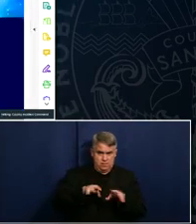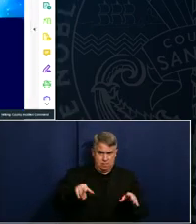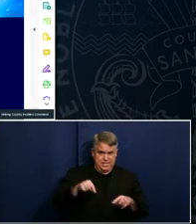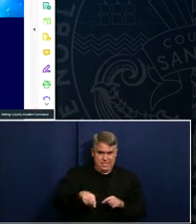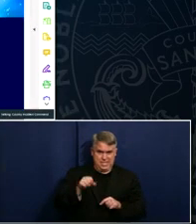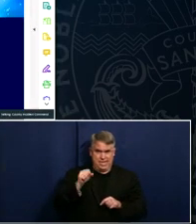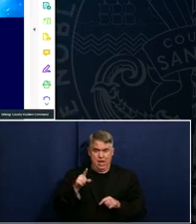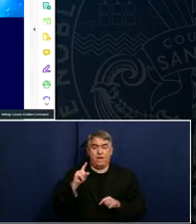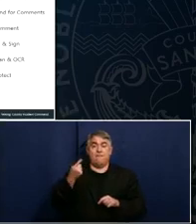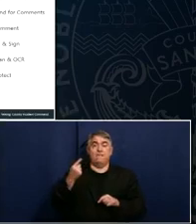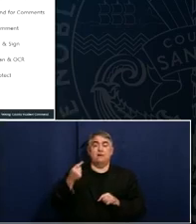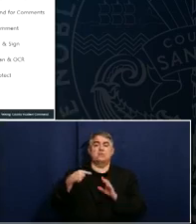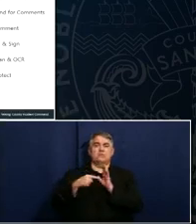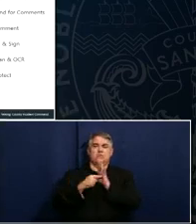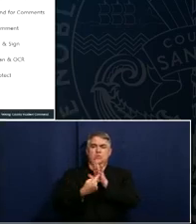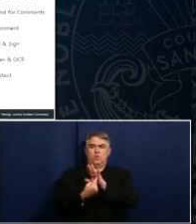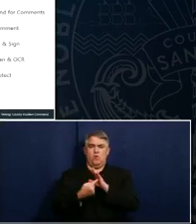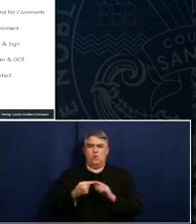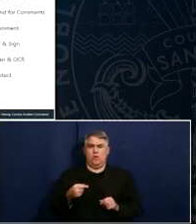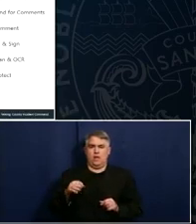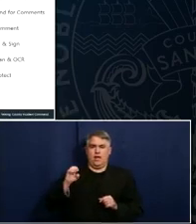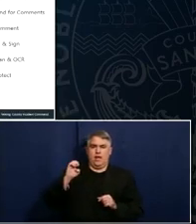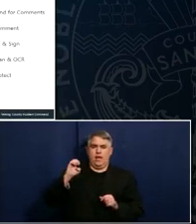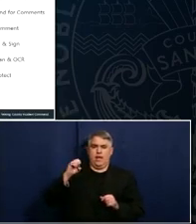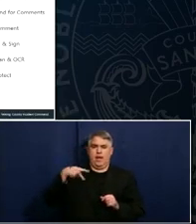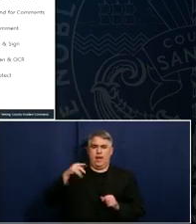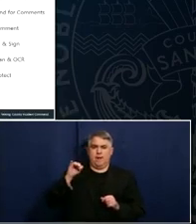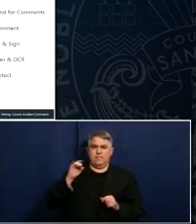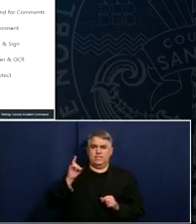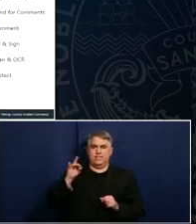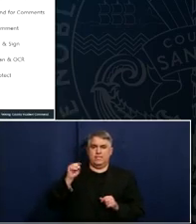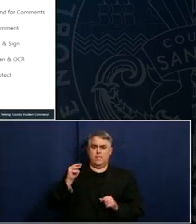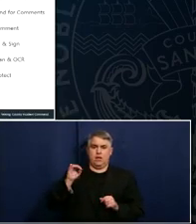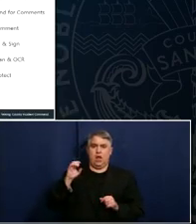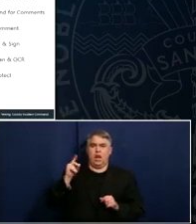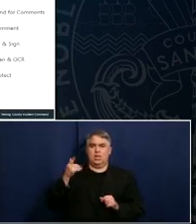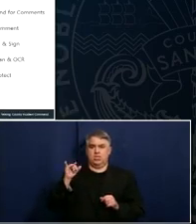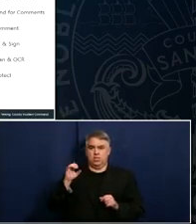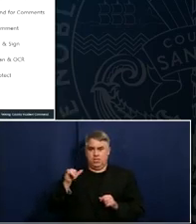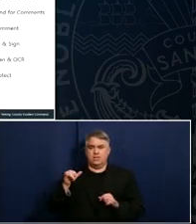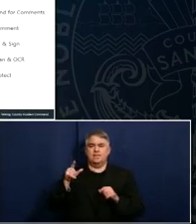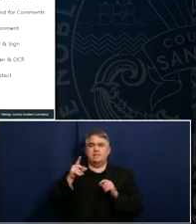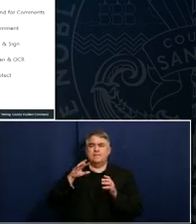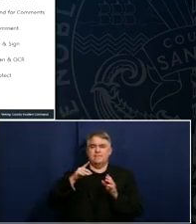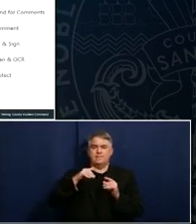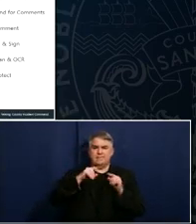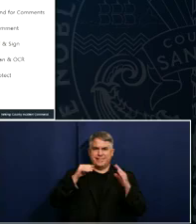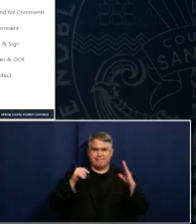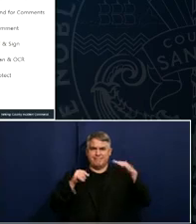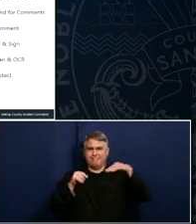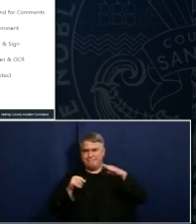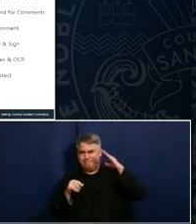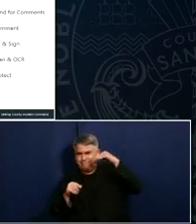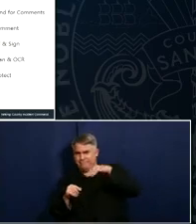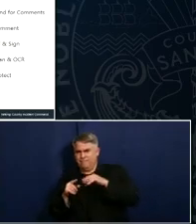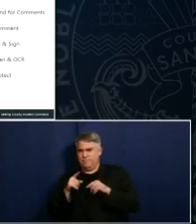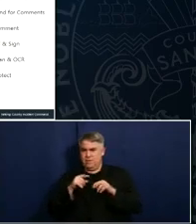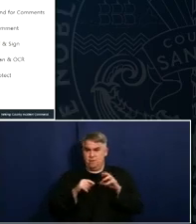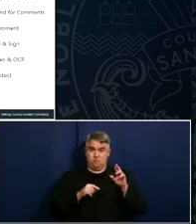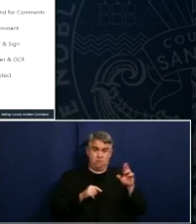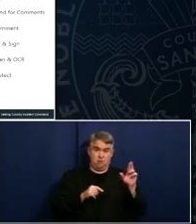our epidemiology curve. And that curve, I want to bring your attention to the right of the